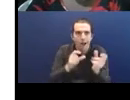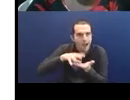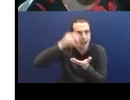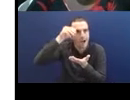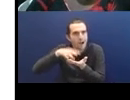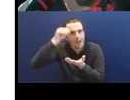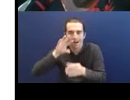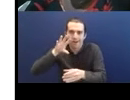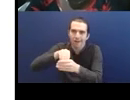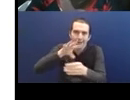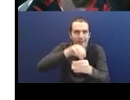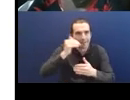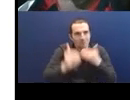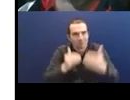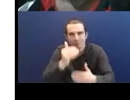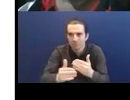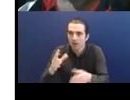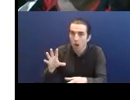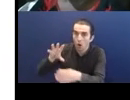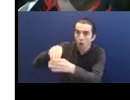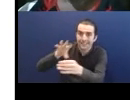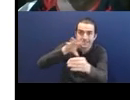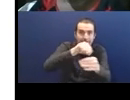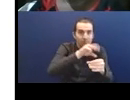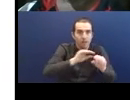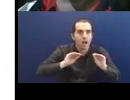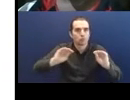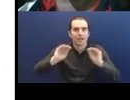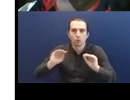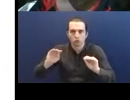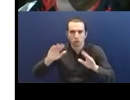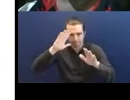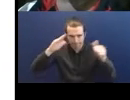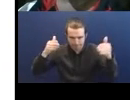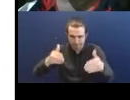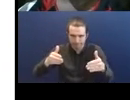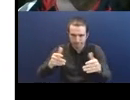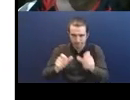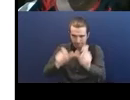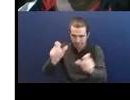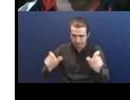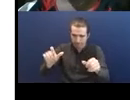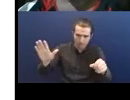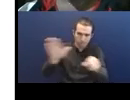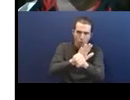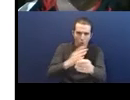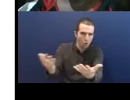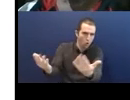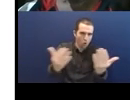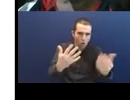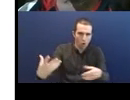Inclusion involves access to and progress in high quality formal and informal education without discrimination.